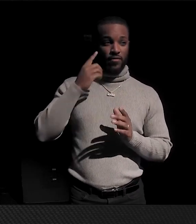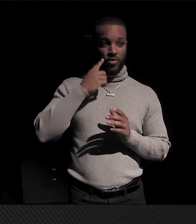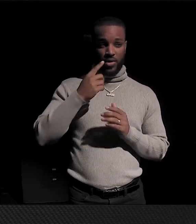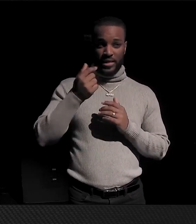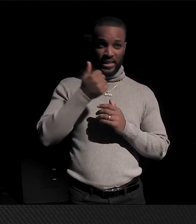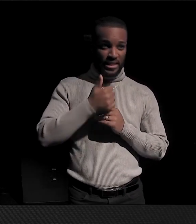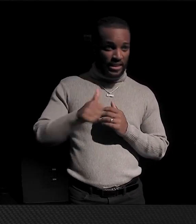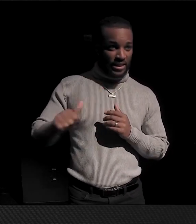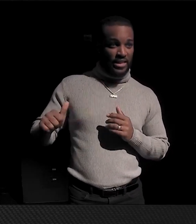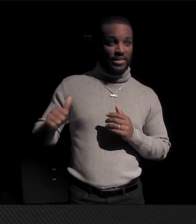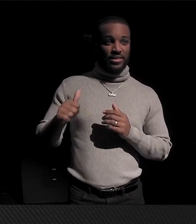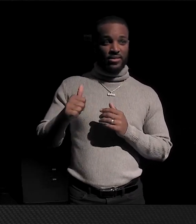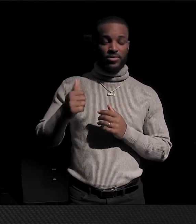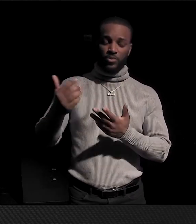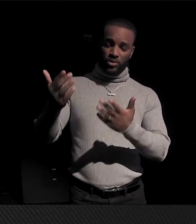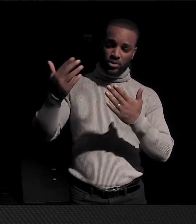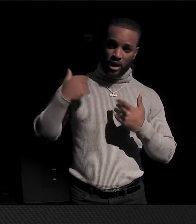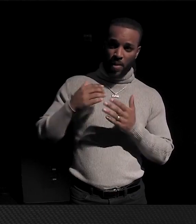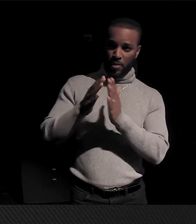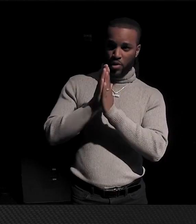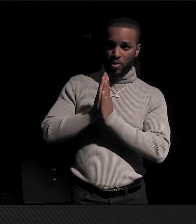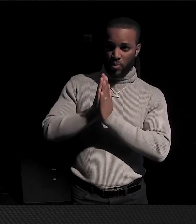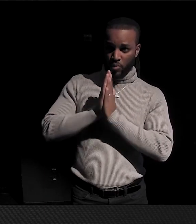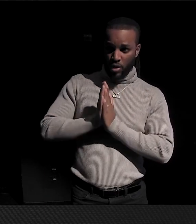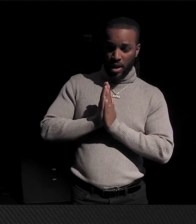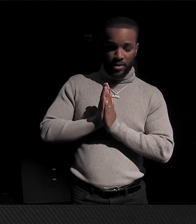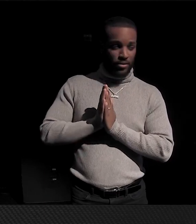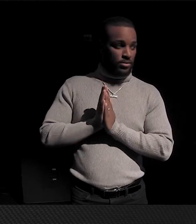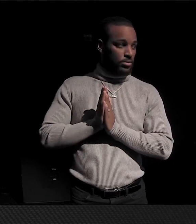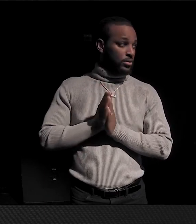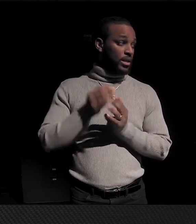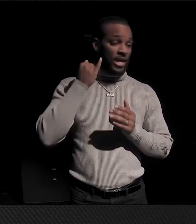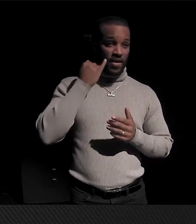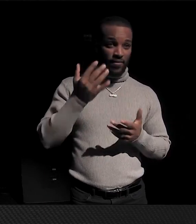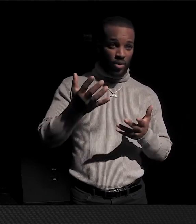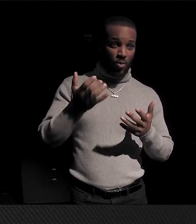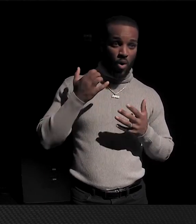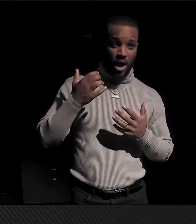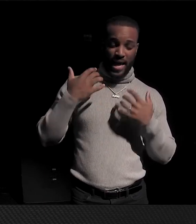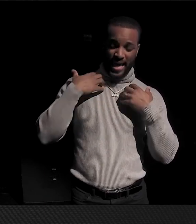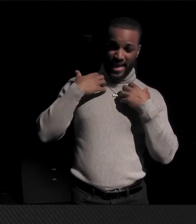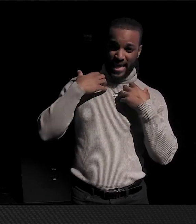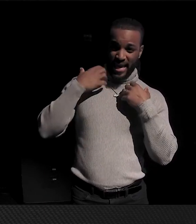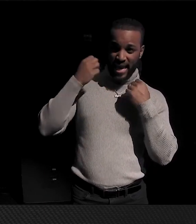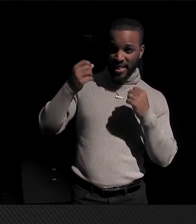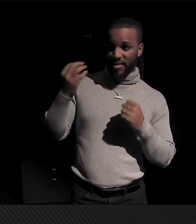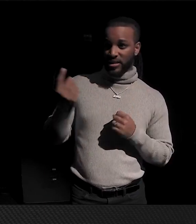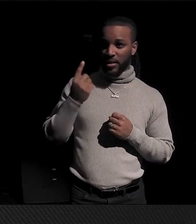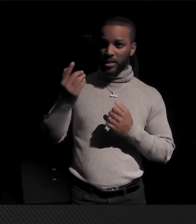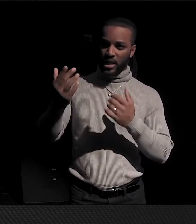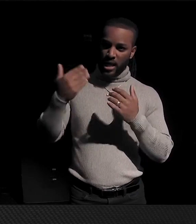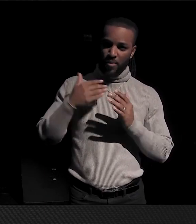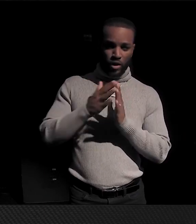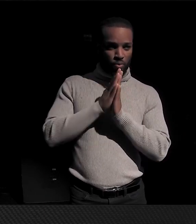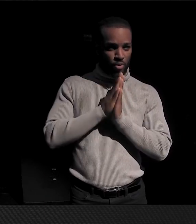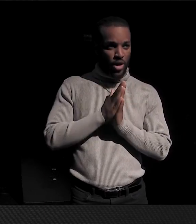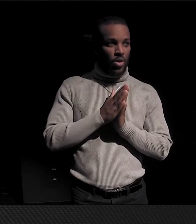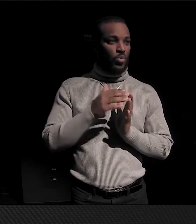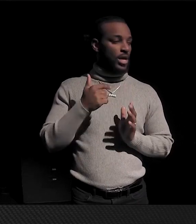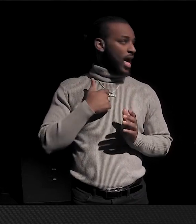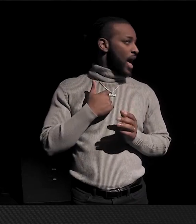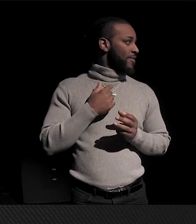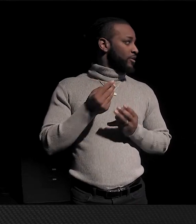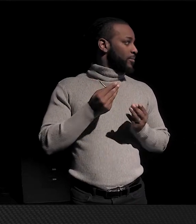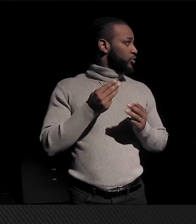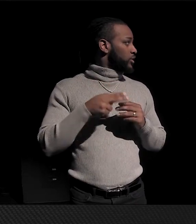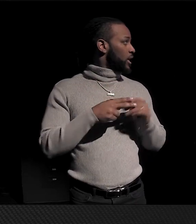word prayed over you, come say, would you pray some scripture over me? If you want healing of something, come get prayer. We have a ministry slide